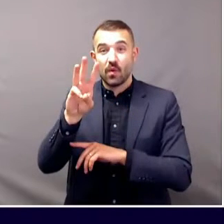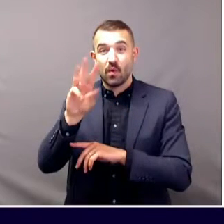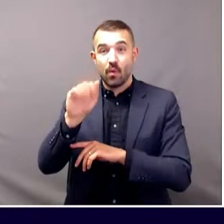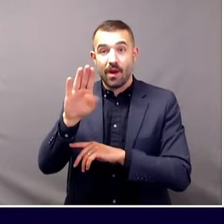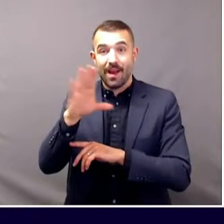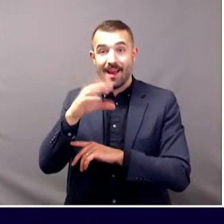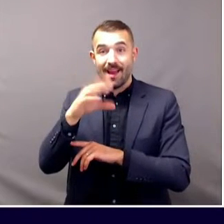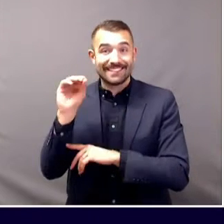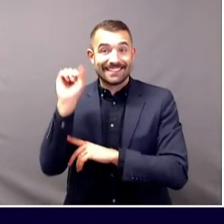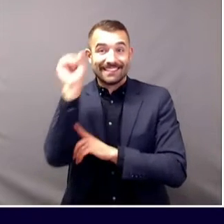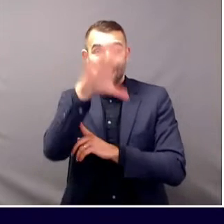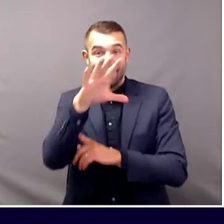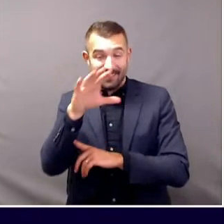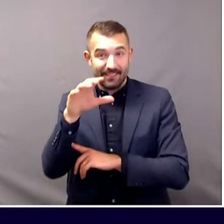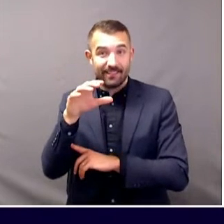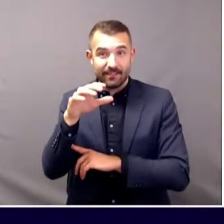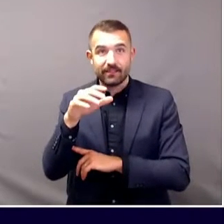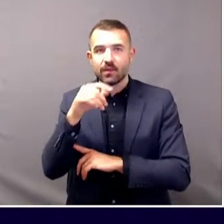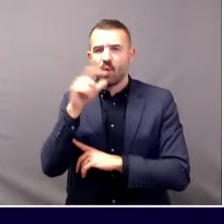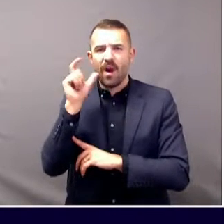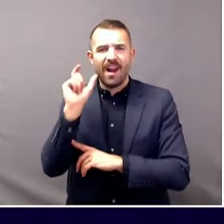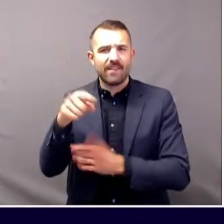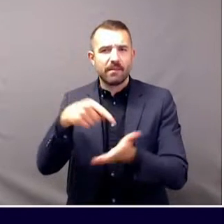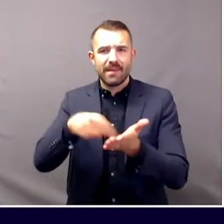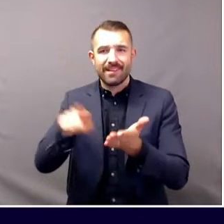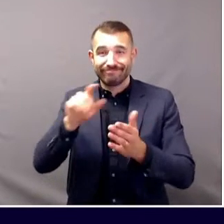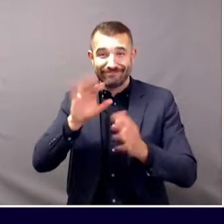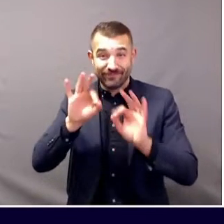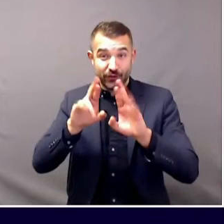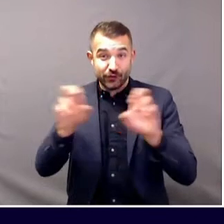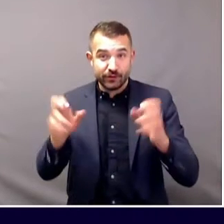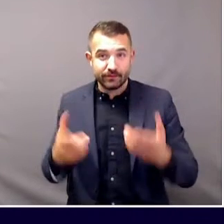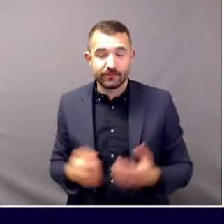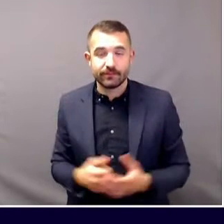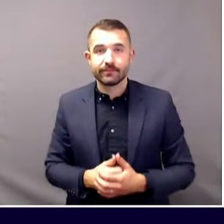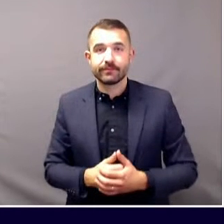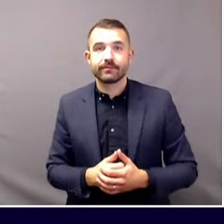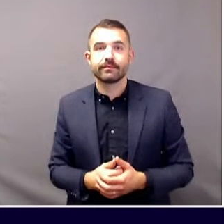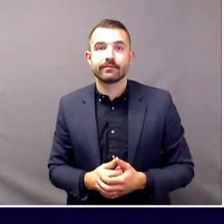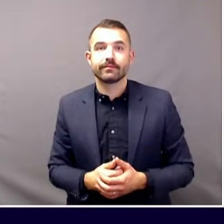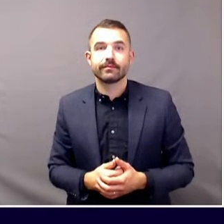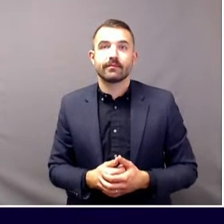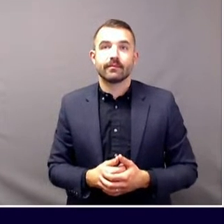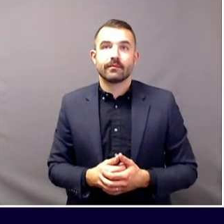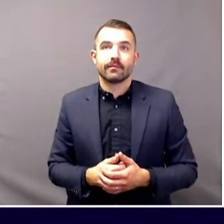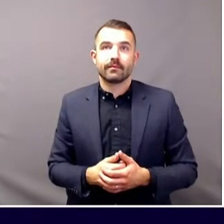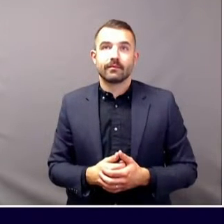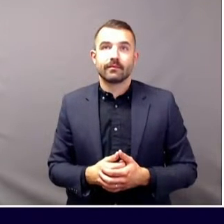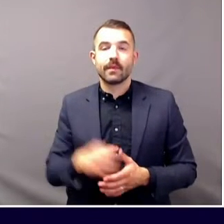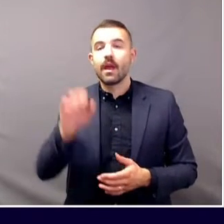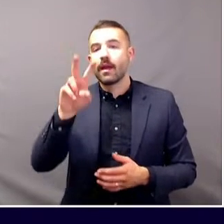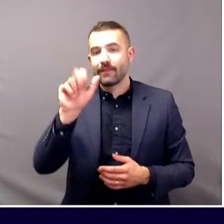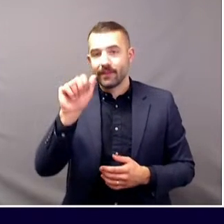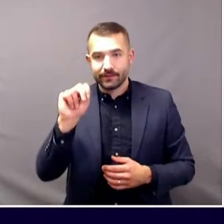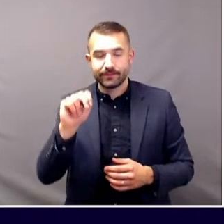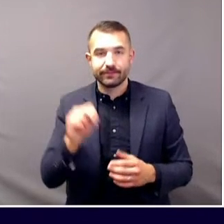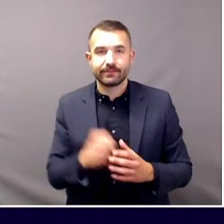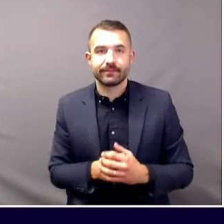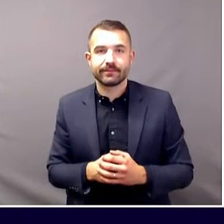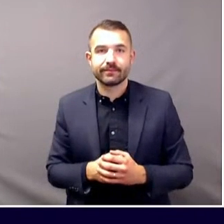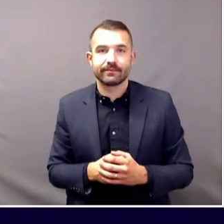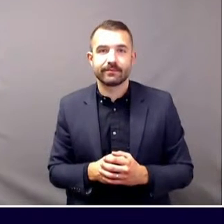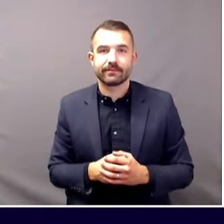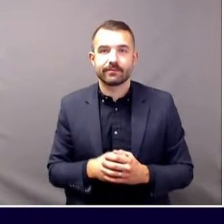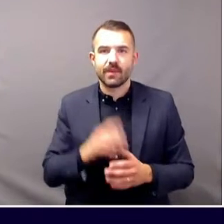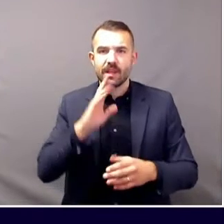I'm going to turn now over to Evan Pop. Hi, Dr. Shah. Thank you. So you mentioned previously this week that the